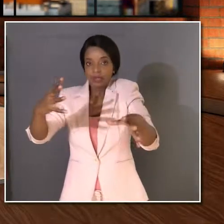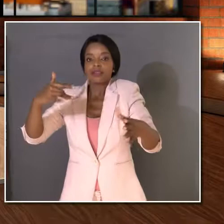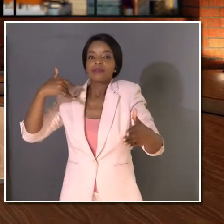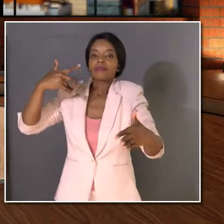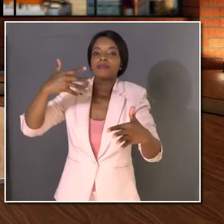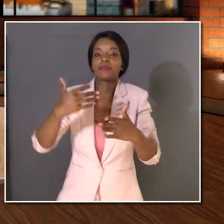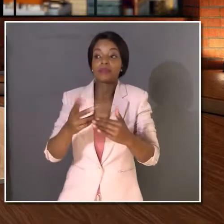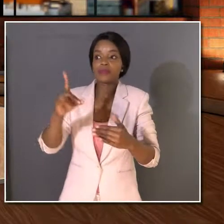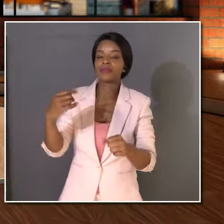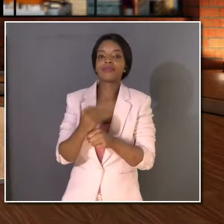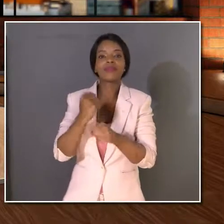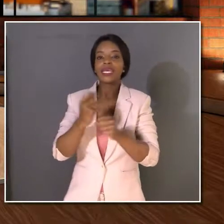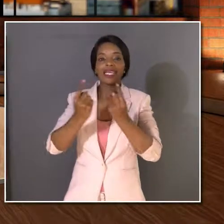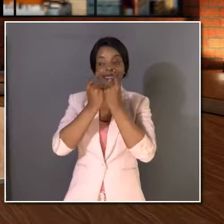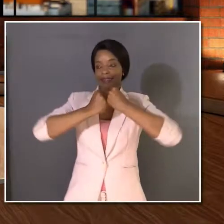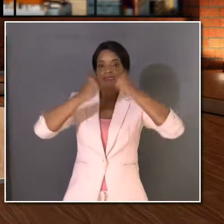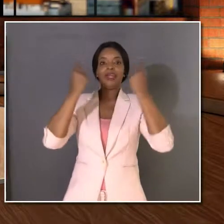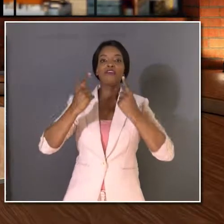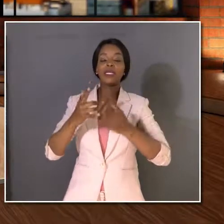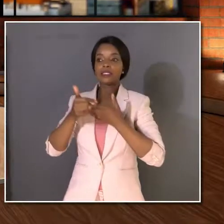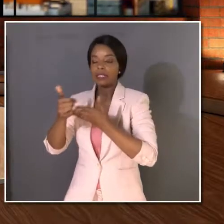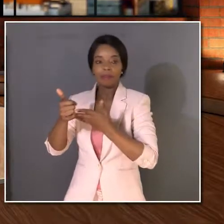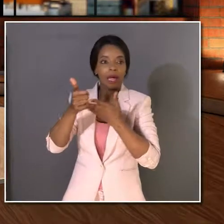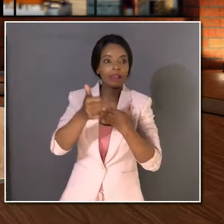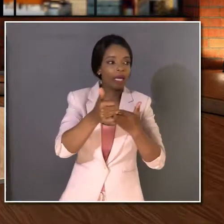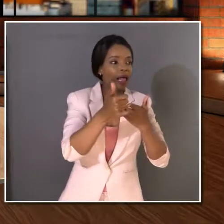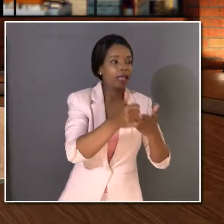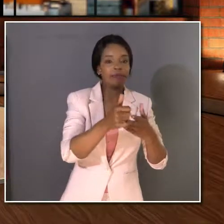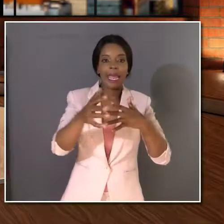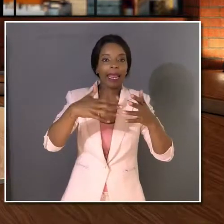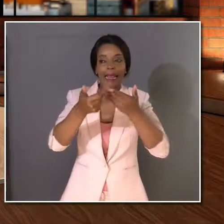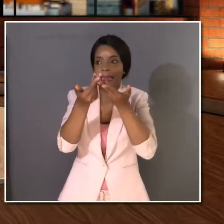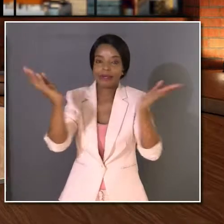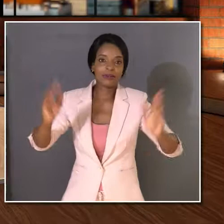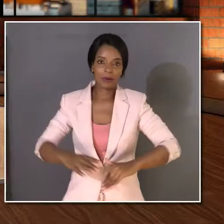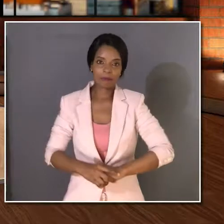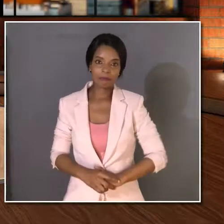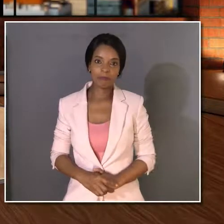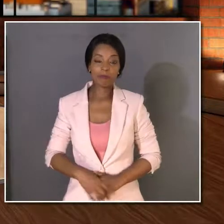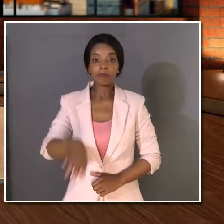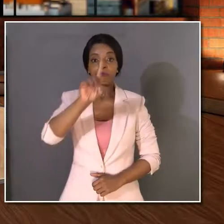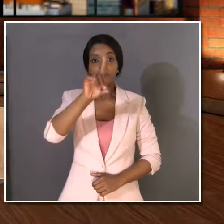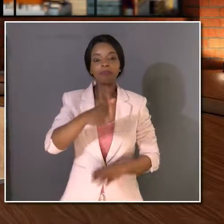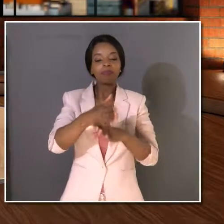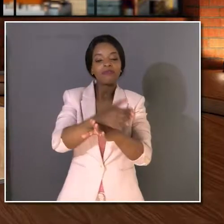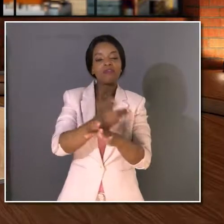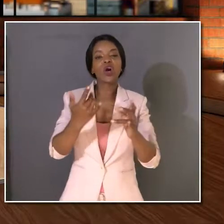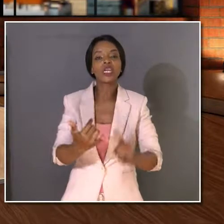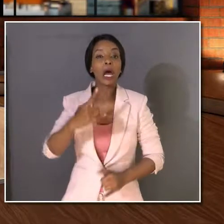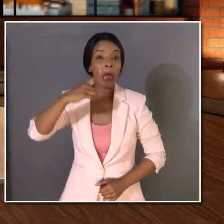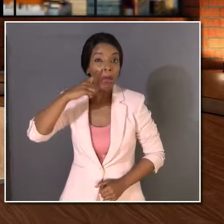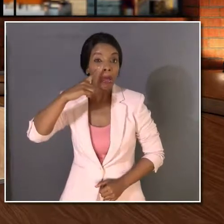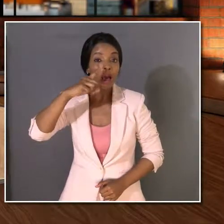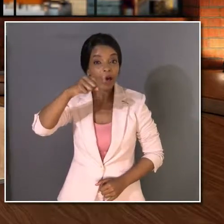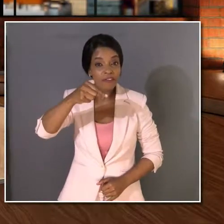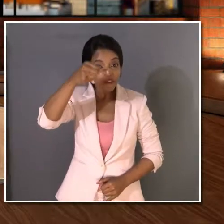been making a difference in any way that he seeks. Before we take a look at our first set of finalists of social